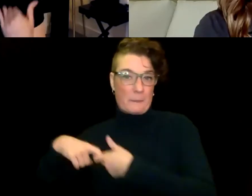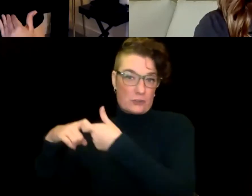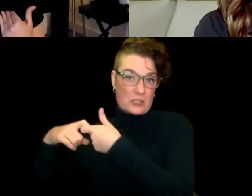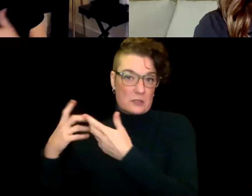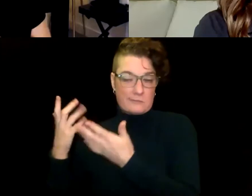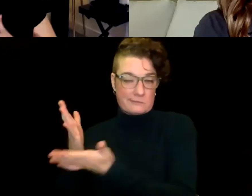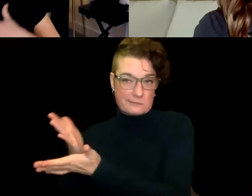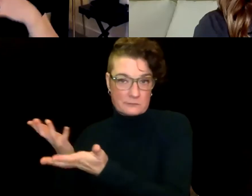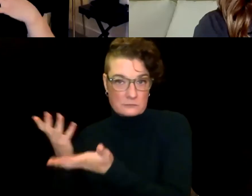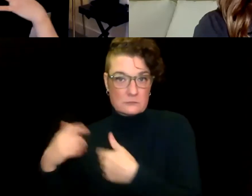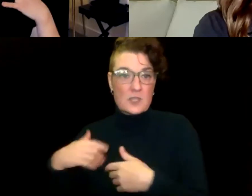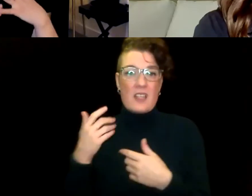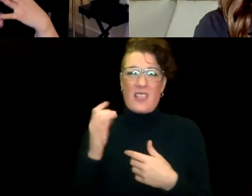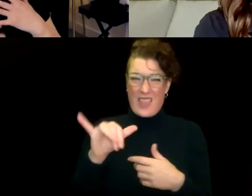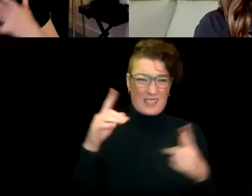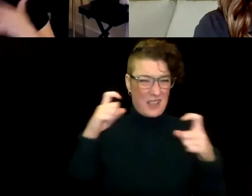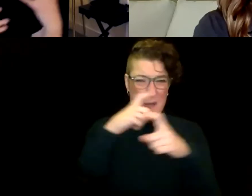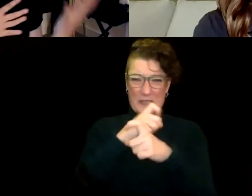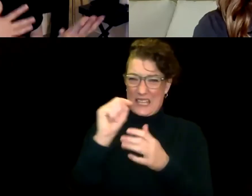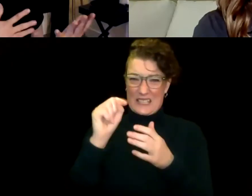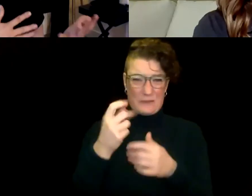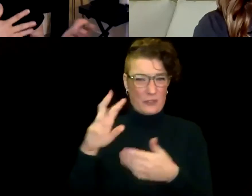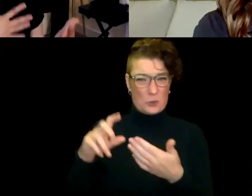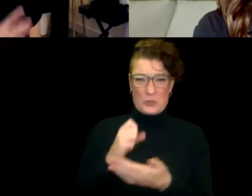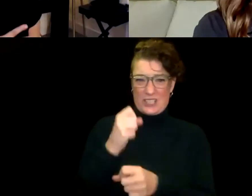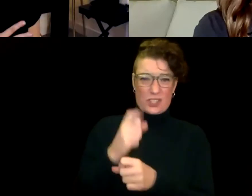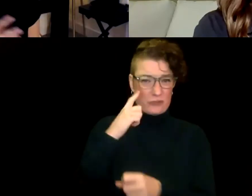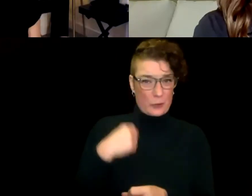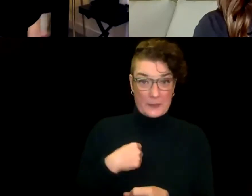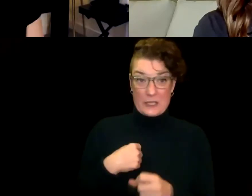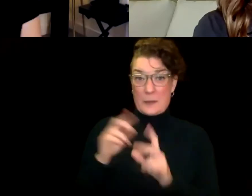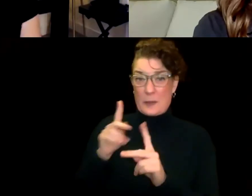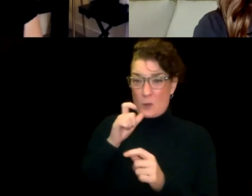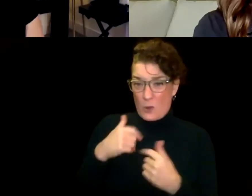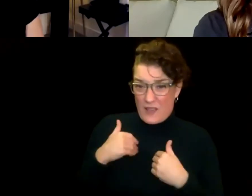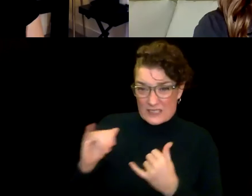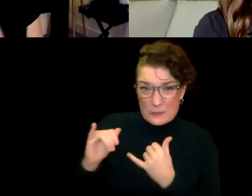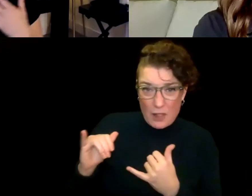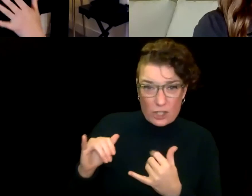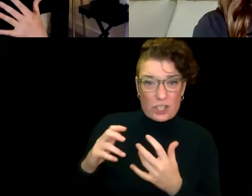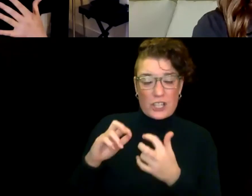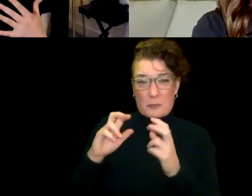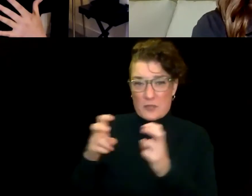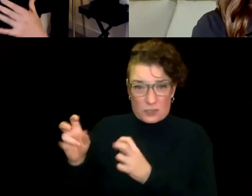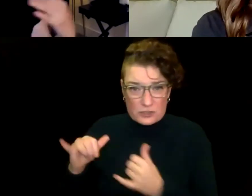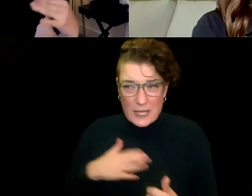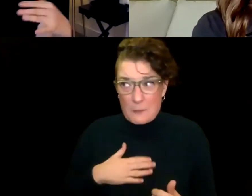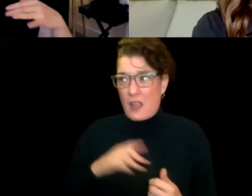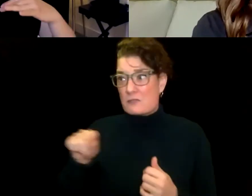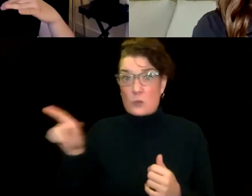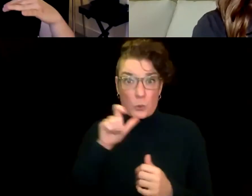my community, for people who turn out have these pathologies that I have, for people that might not, and how do we